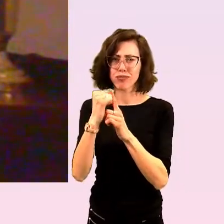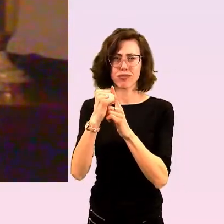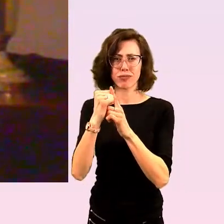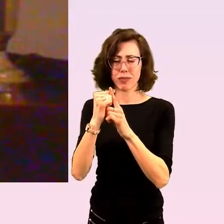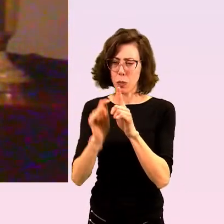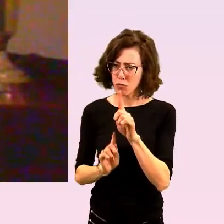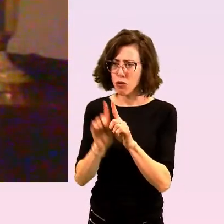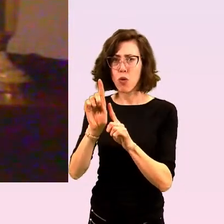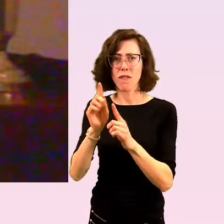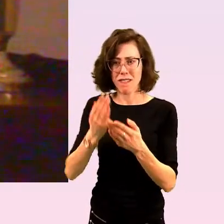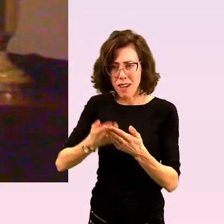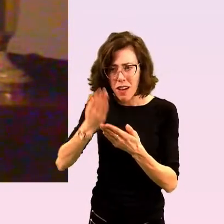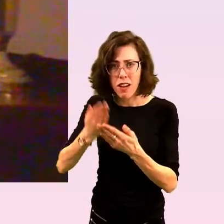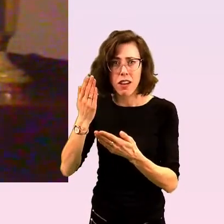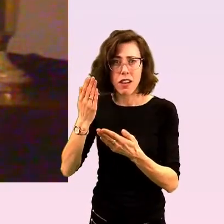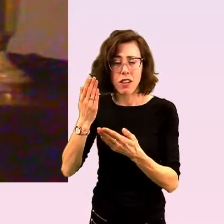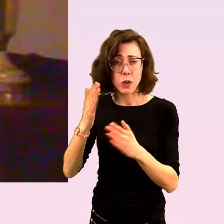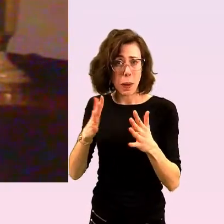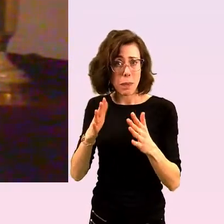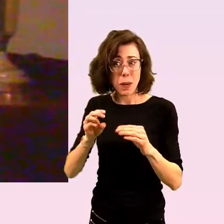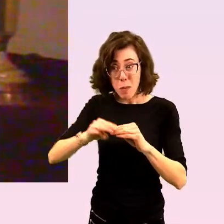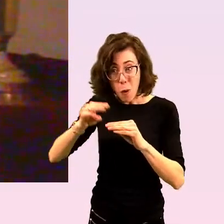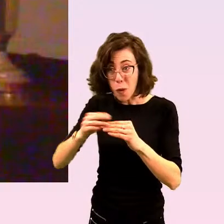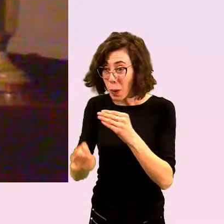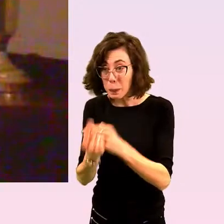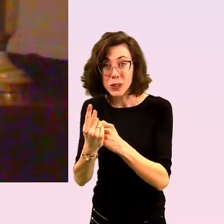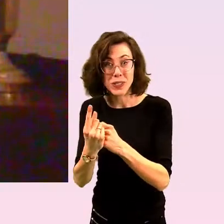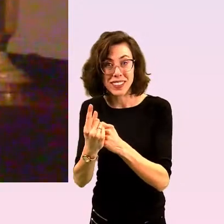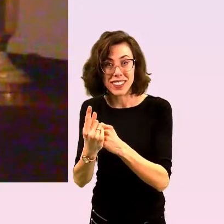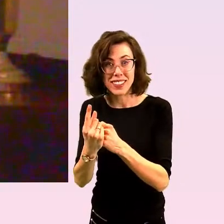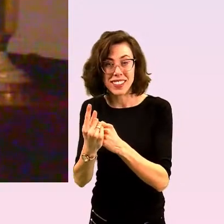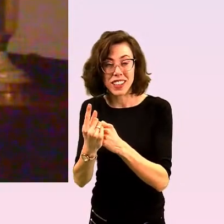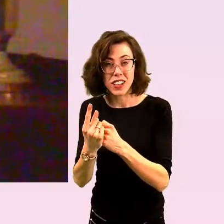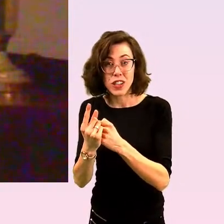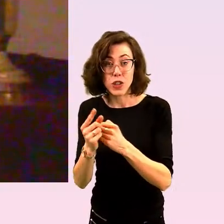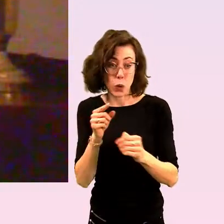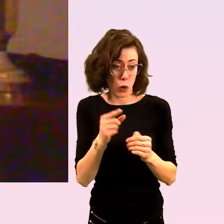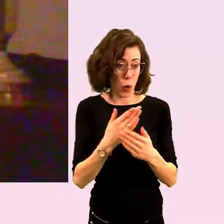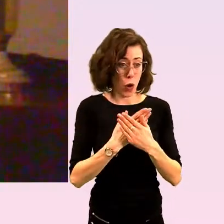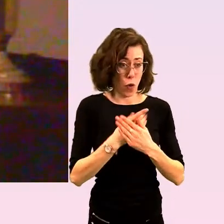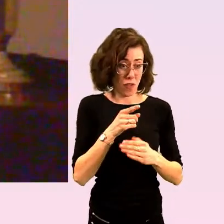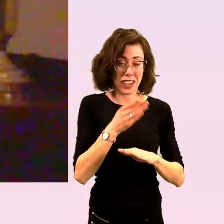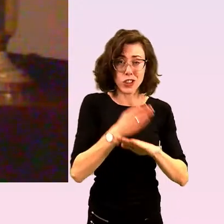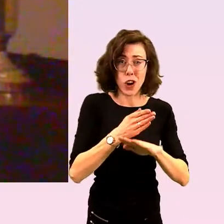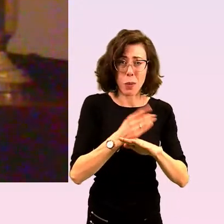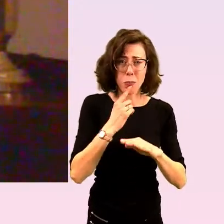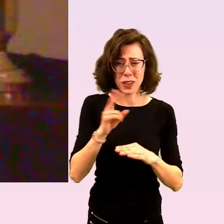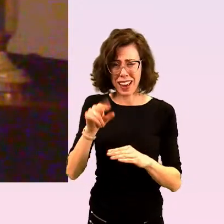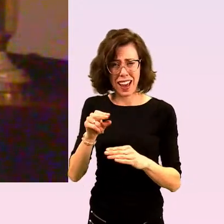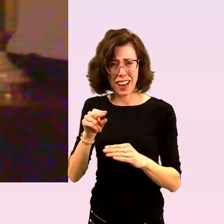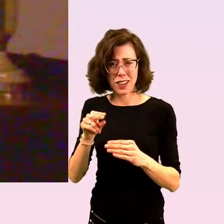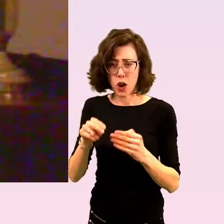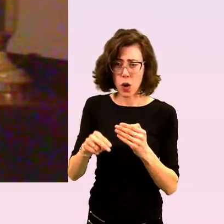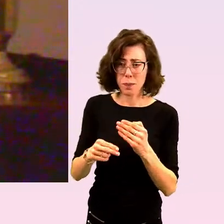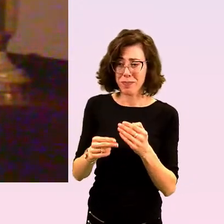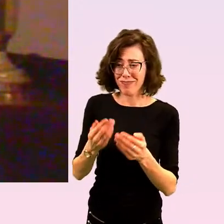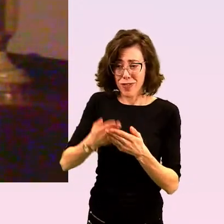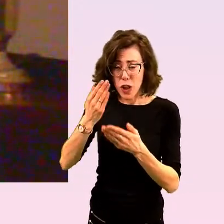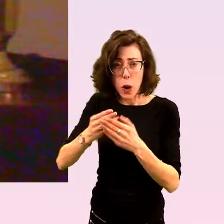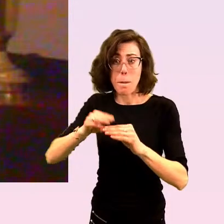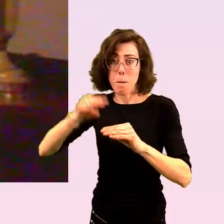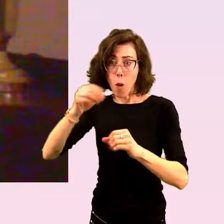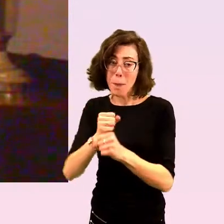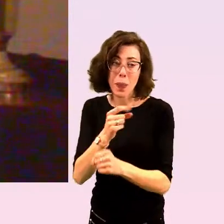might be there's opportunities to even upskill in the area that you already love. I mean, I think, you know, I do take that point